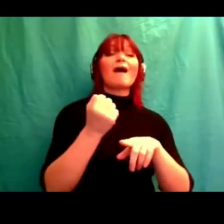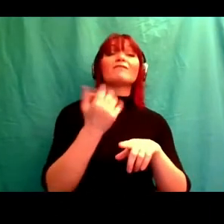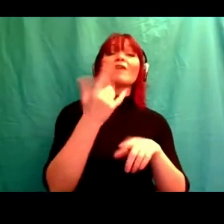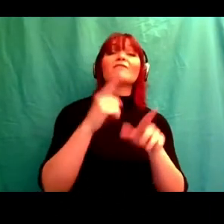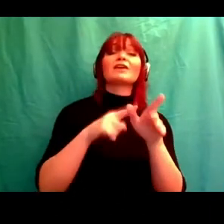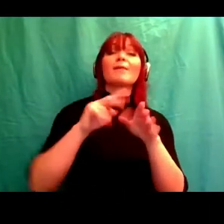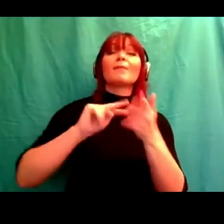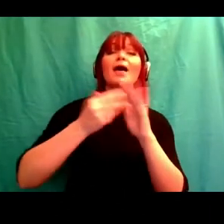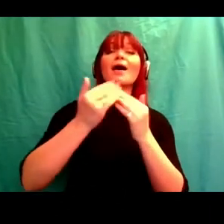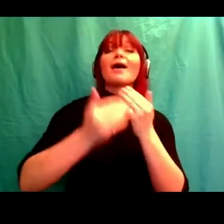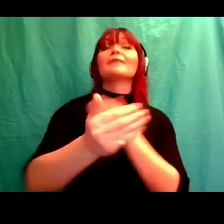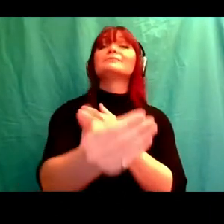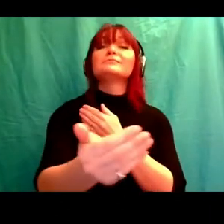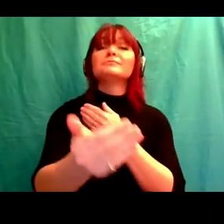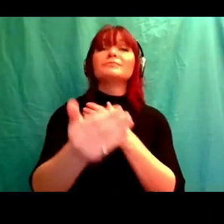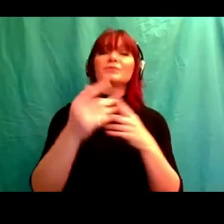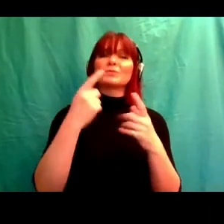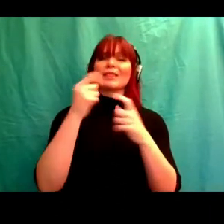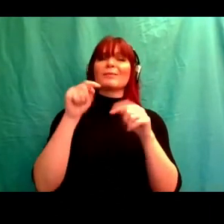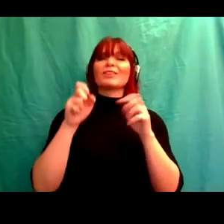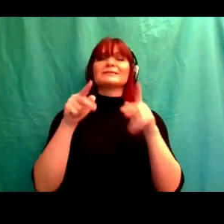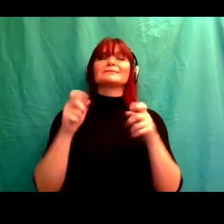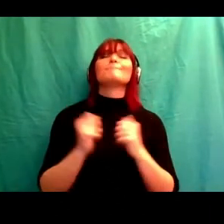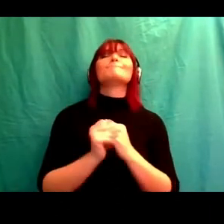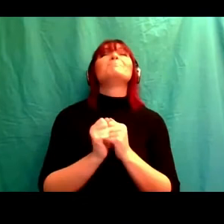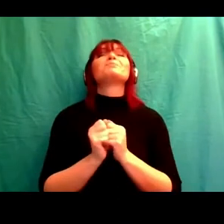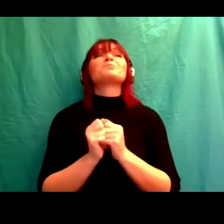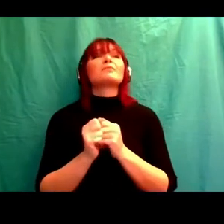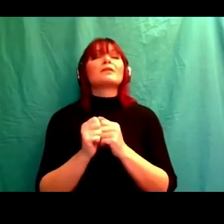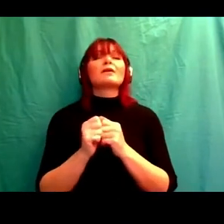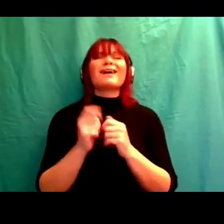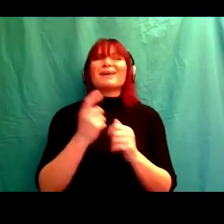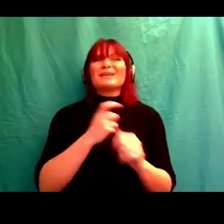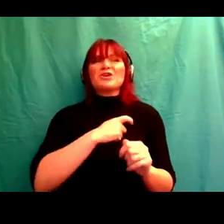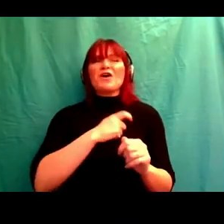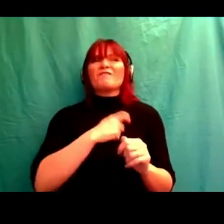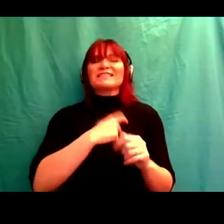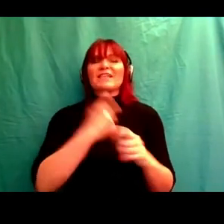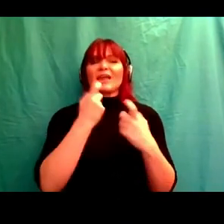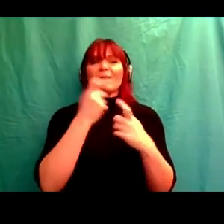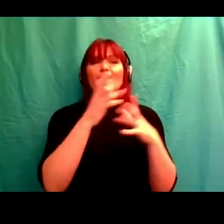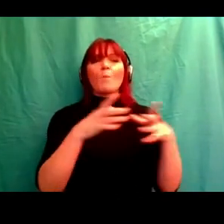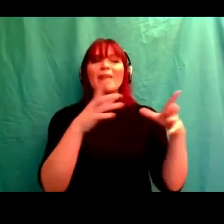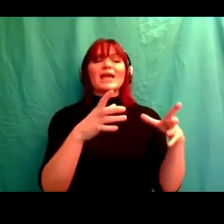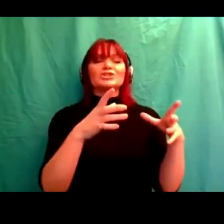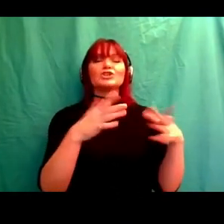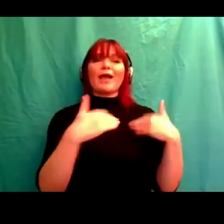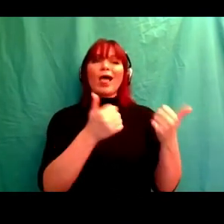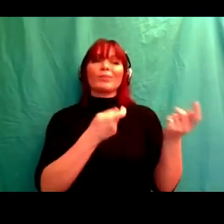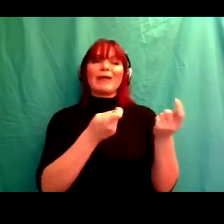of your population to be in the long term. I guess my only nervousness about population health management and well-being and that